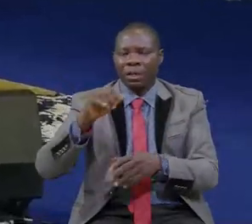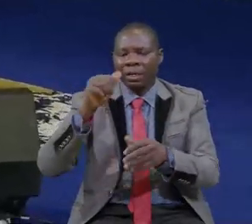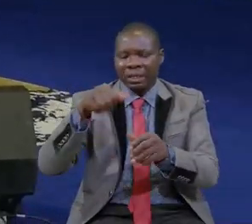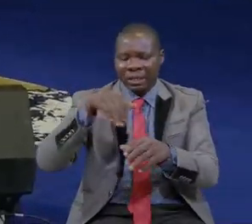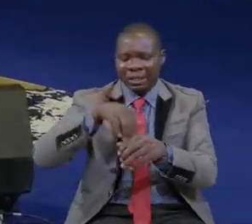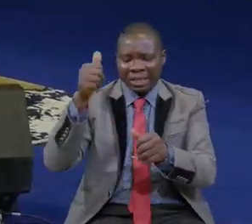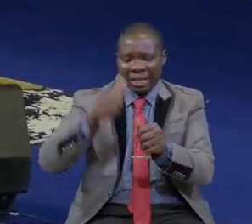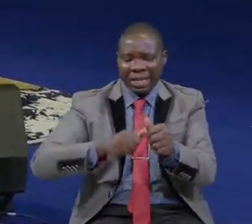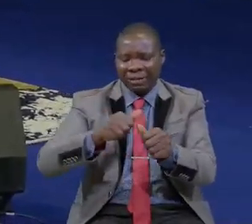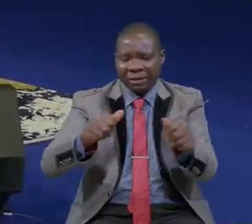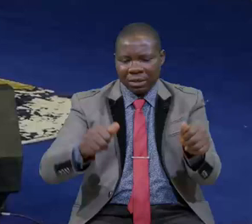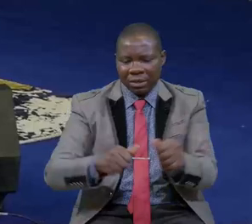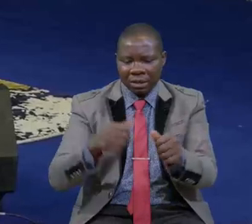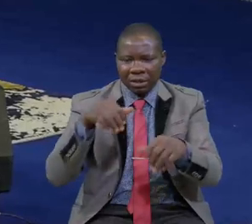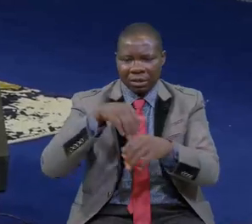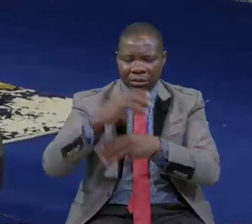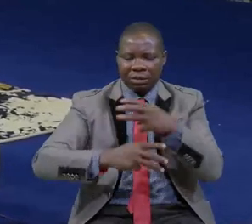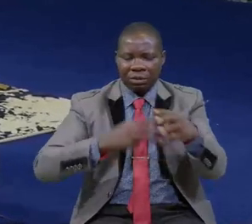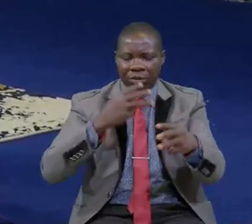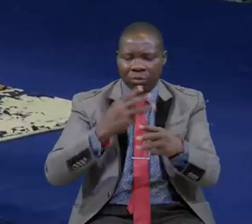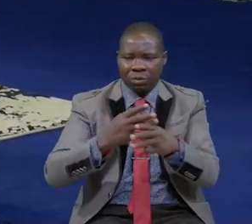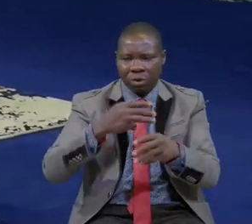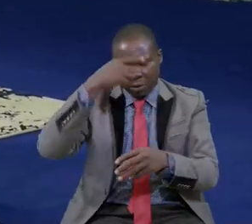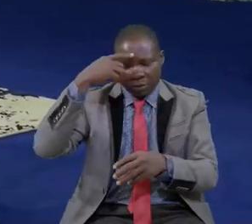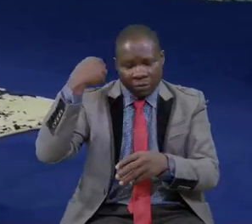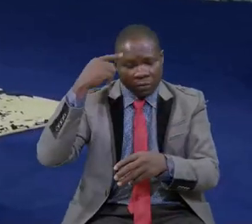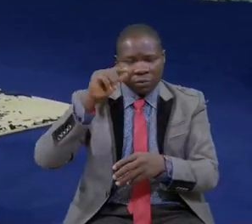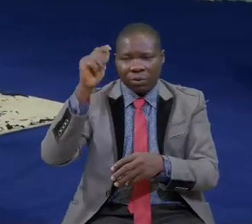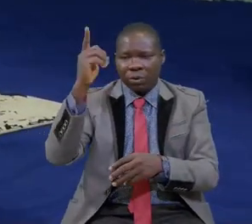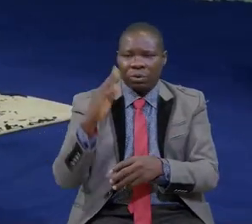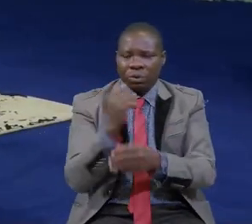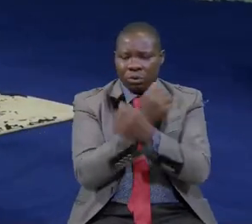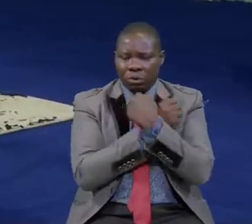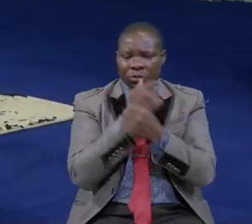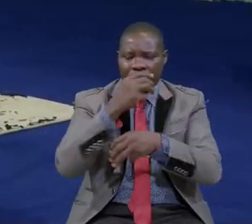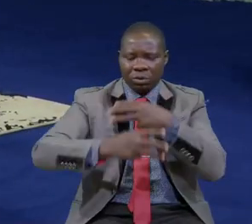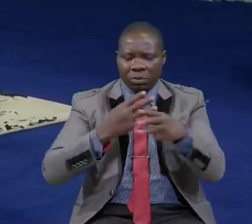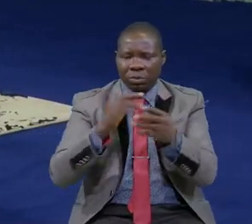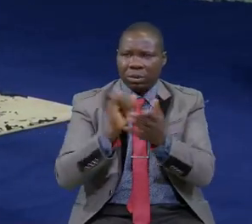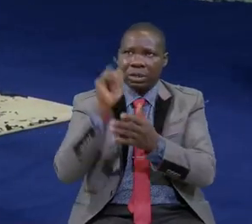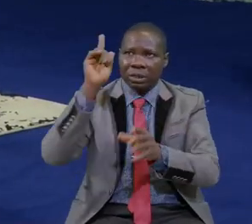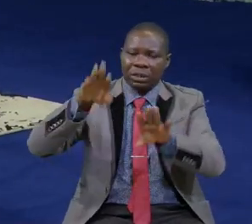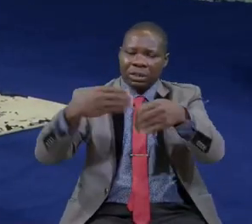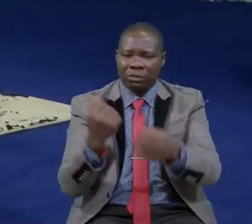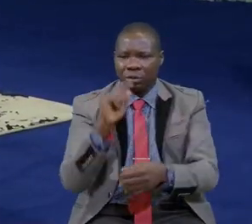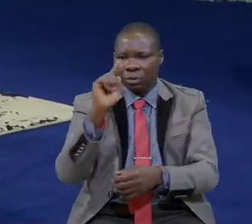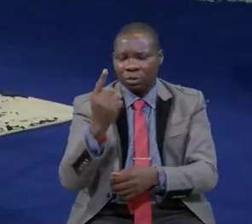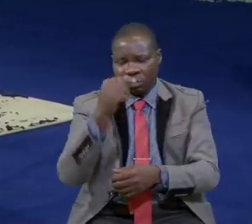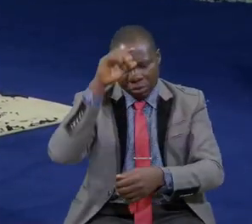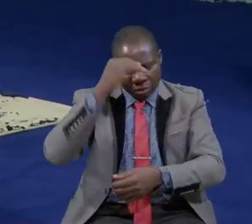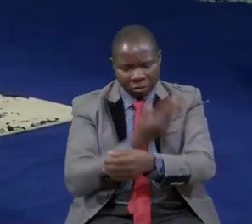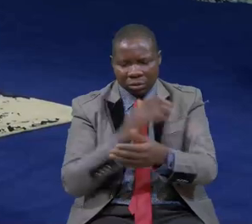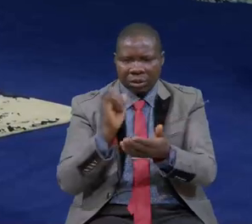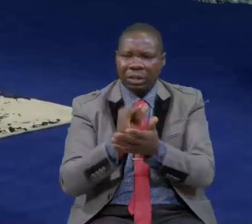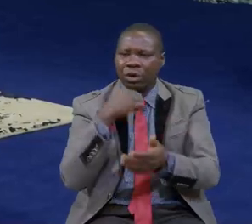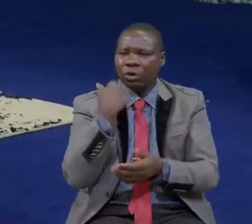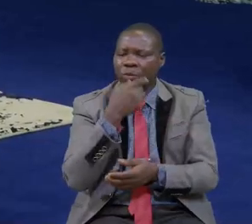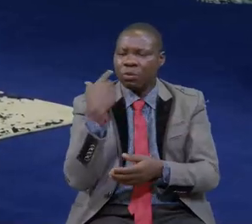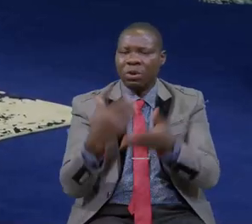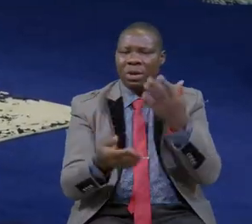he gave his only begotten son, that whosoever, remember that, whosoever, and